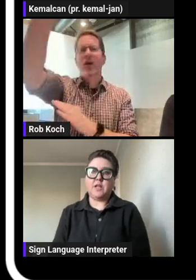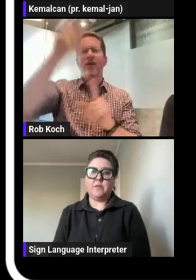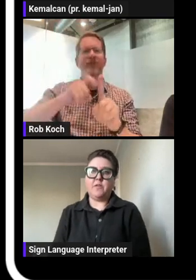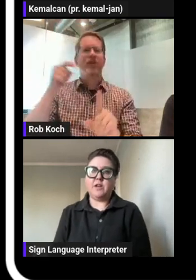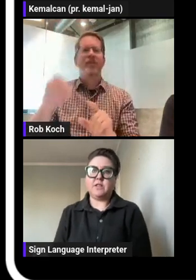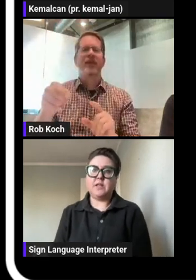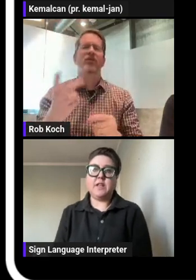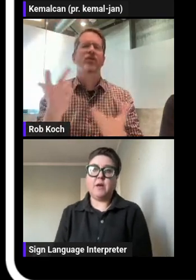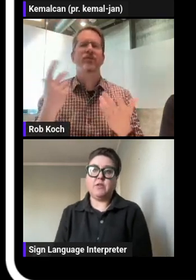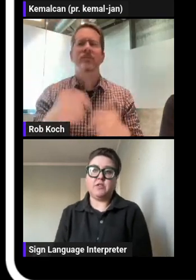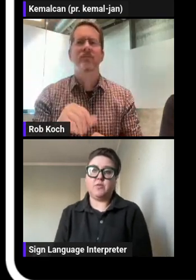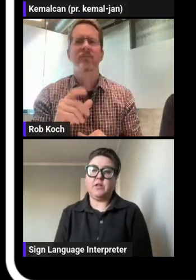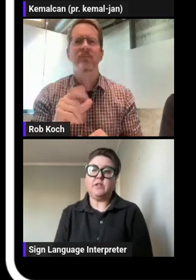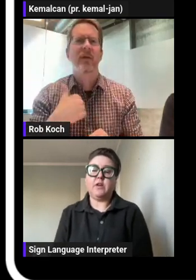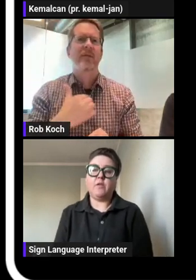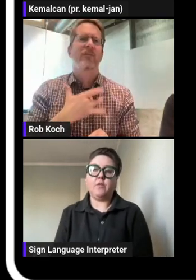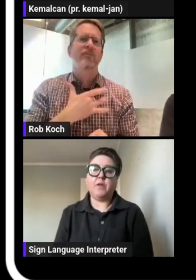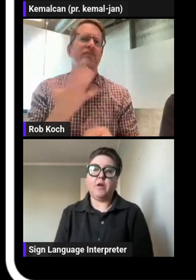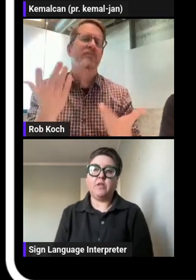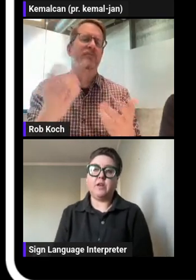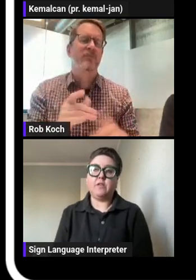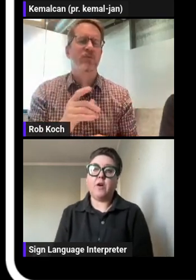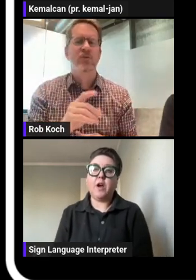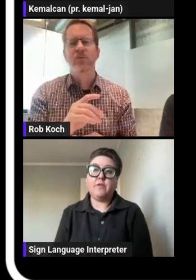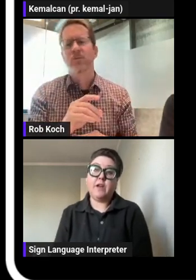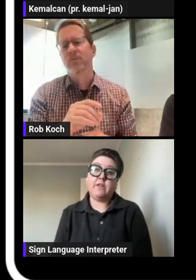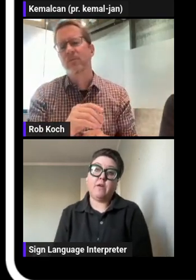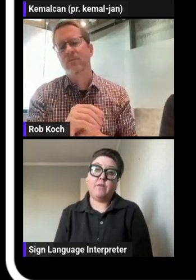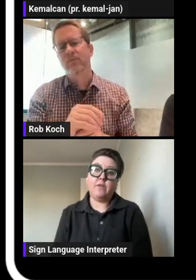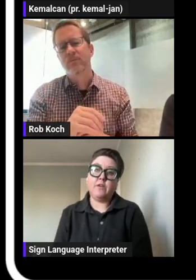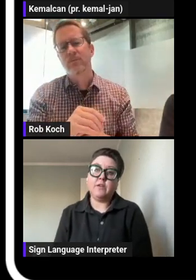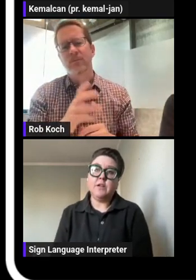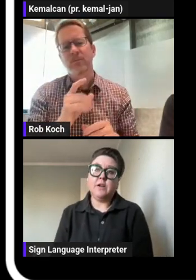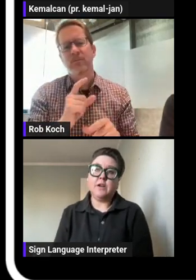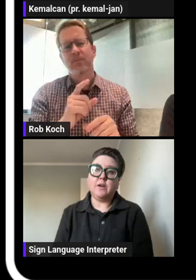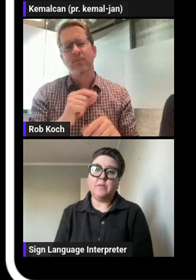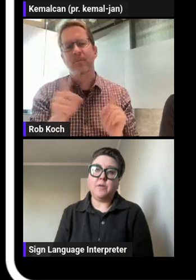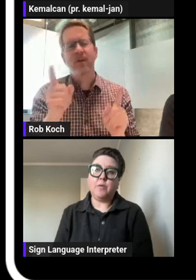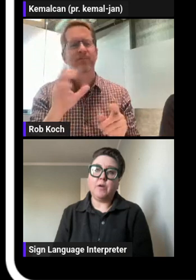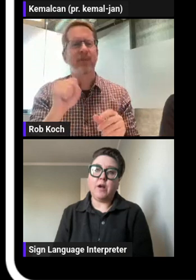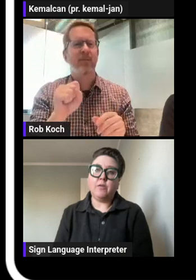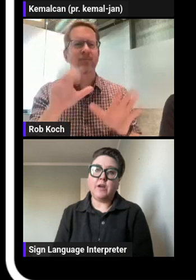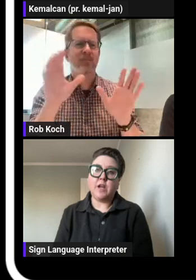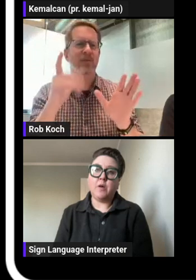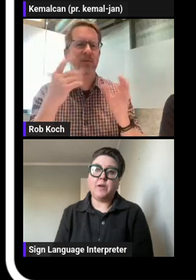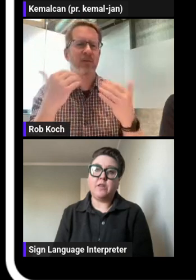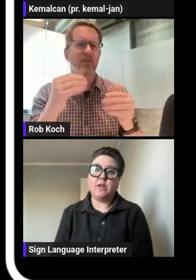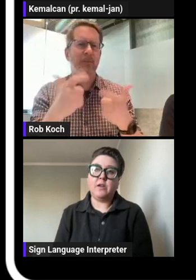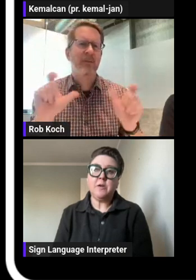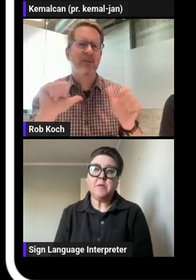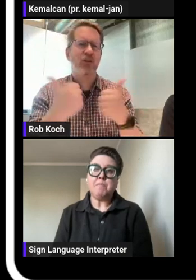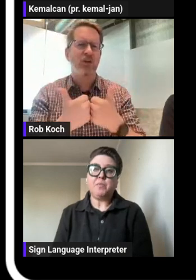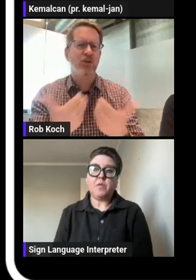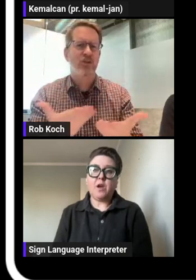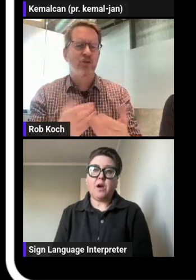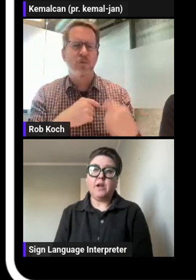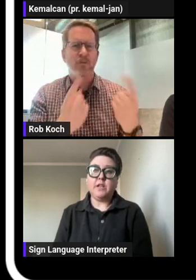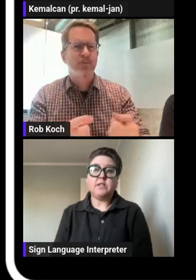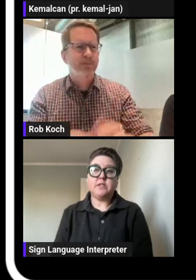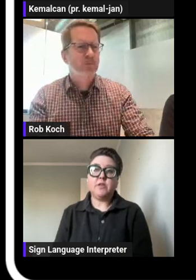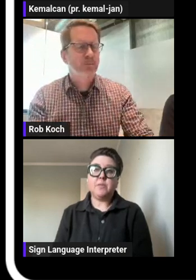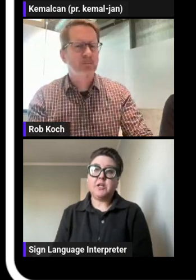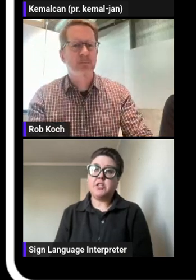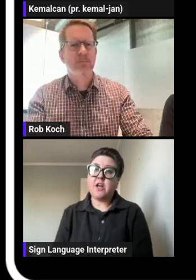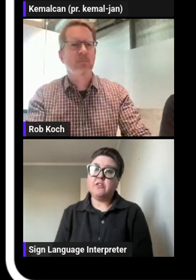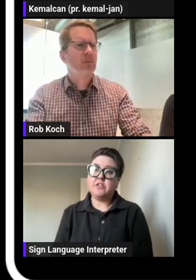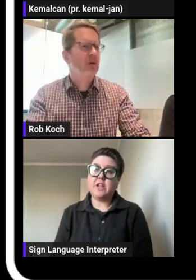adding those type of things, and then that would just really take off from there, I think. So that's how I feel that we're at right now. But I think it